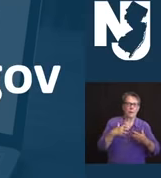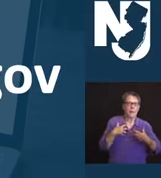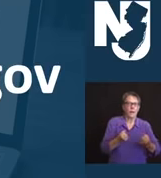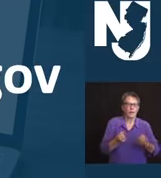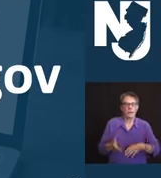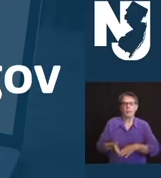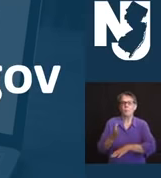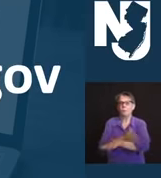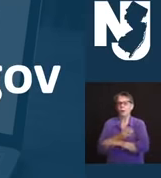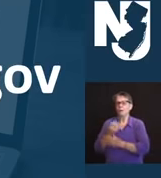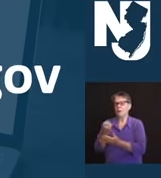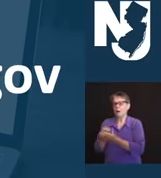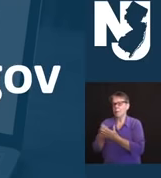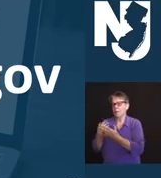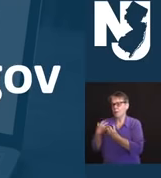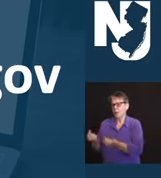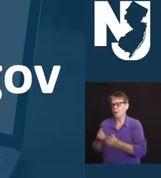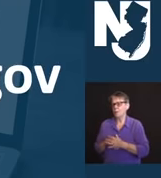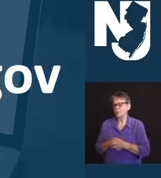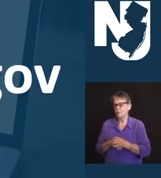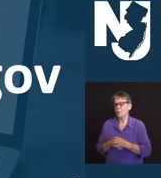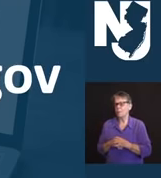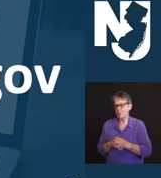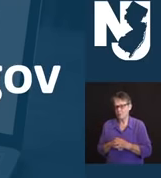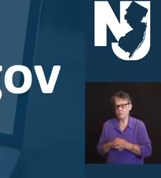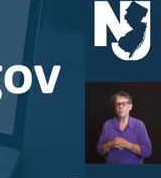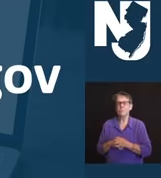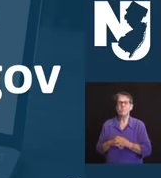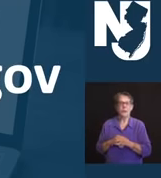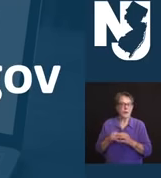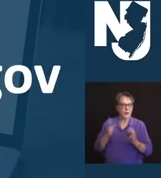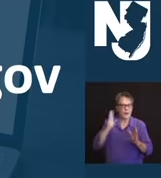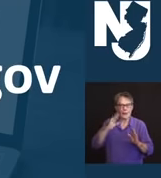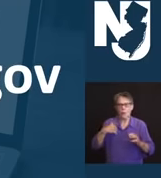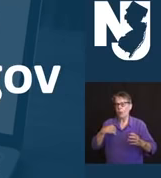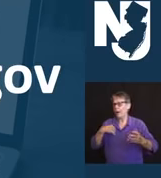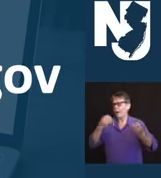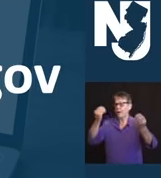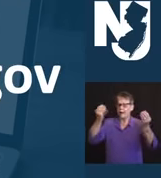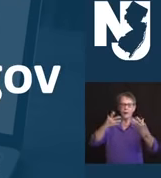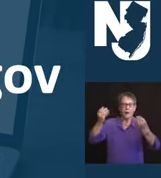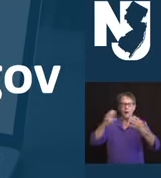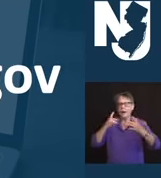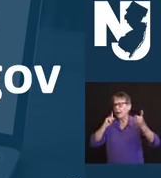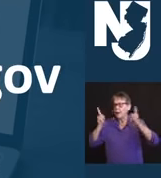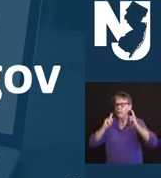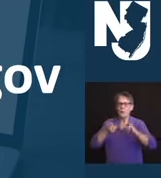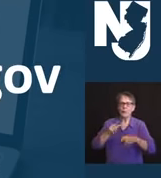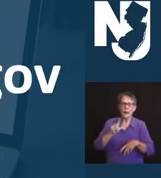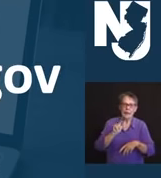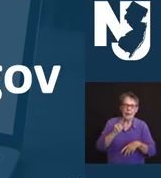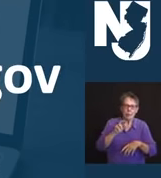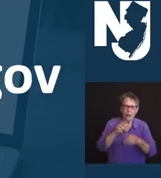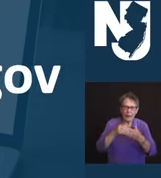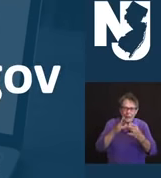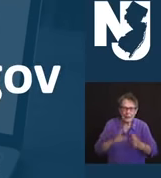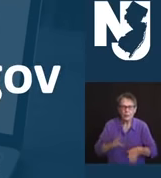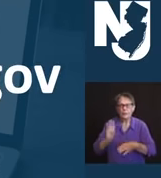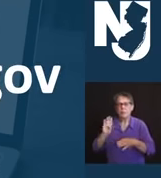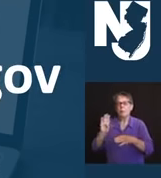community partners loud and clear. But as with everything, we knew we had to see the health metrics continue to fall